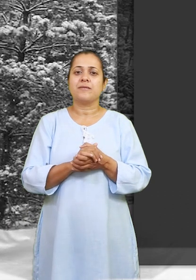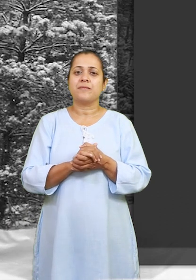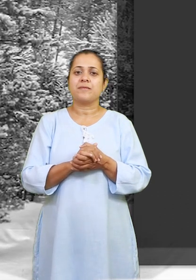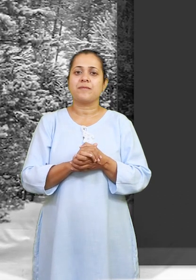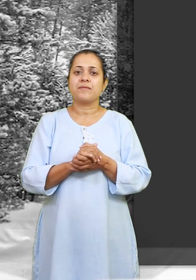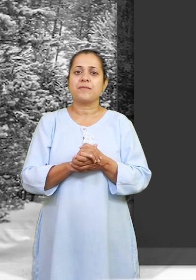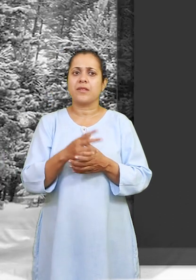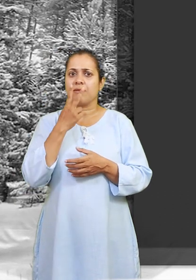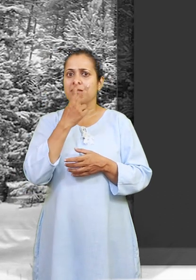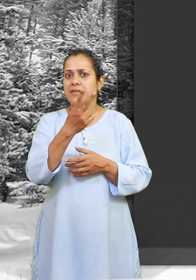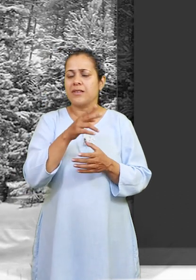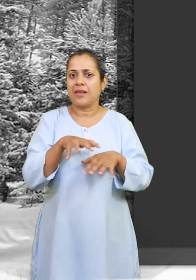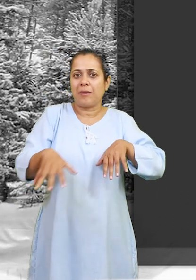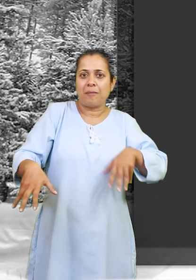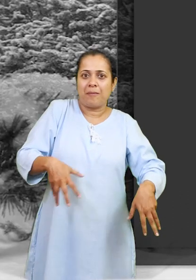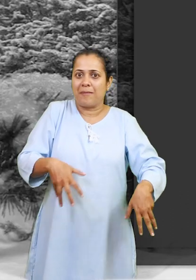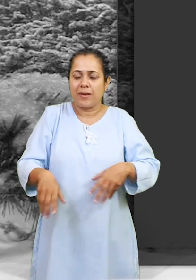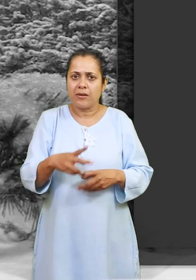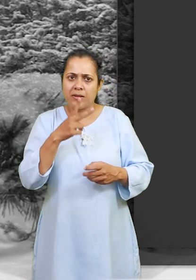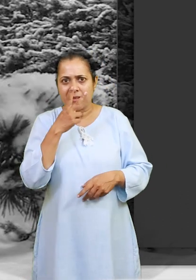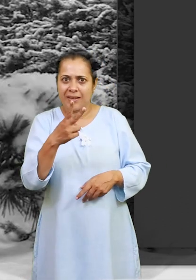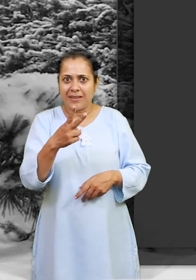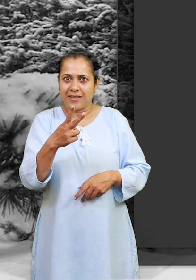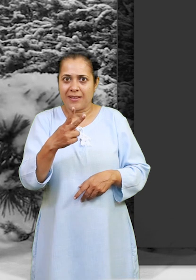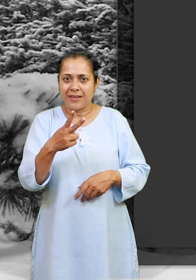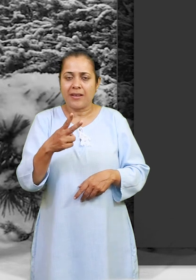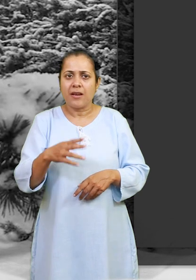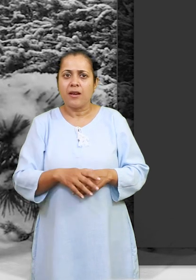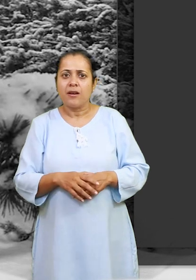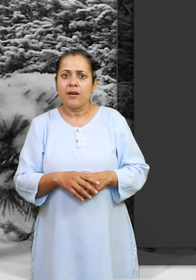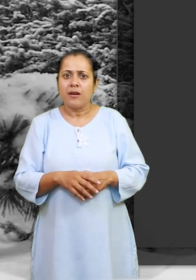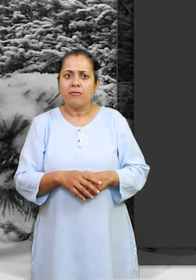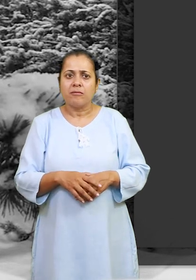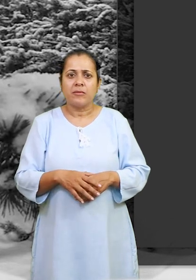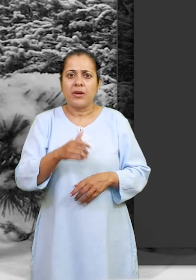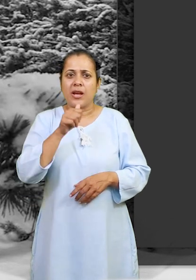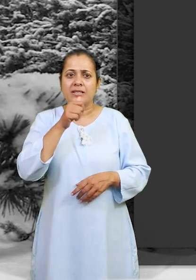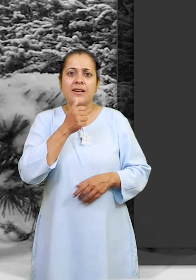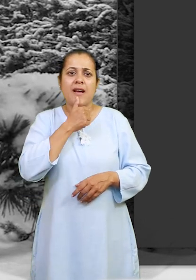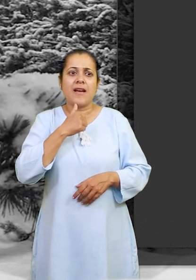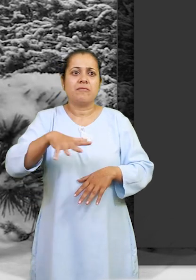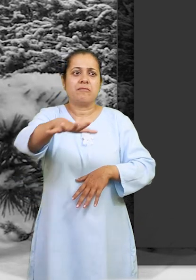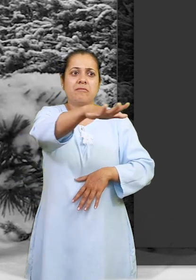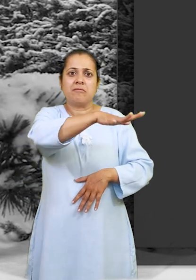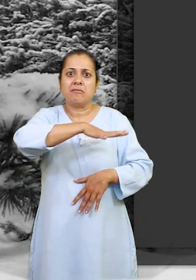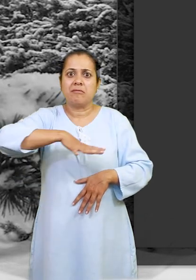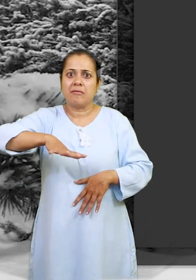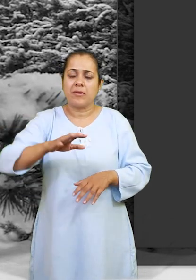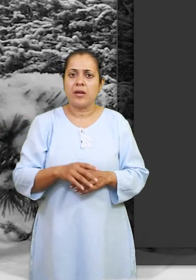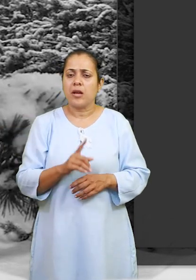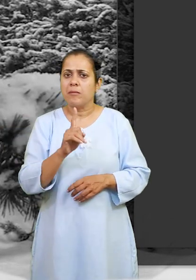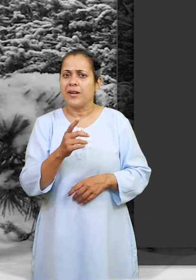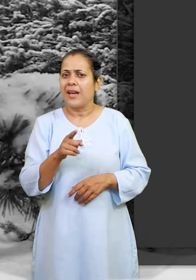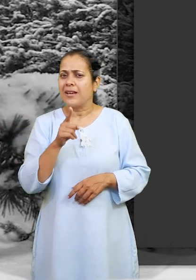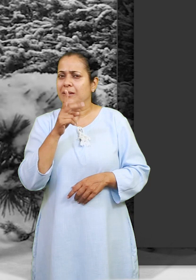look at this bear. Now, everyone can notice this bear on an ice land, right? But